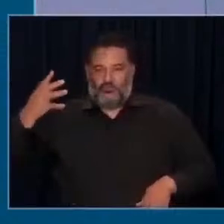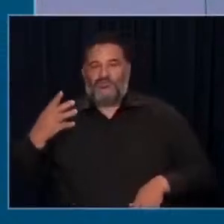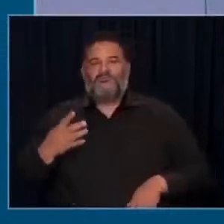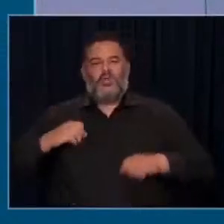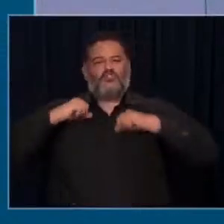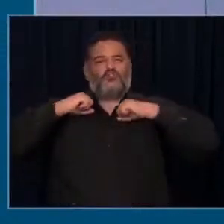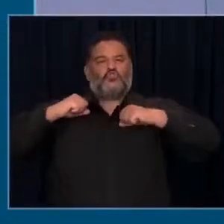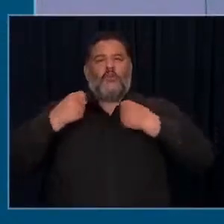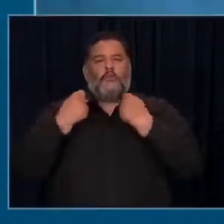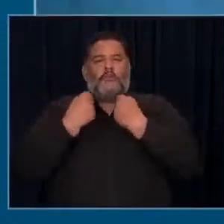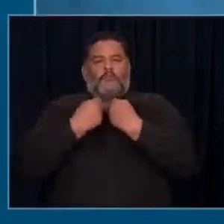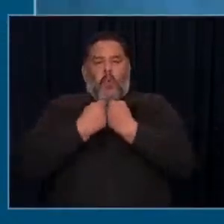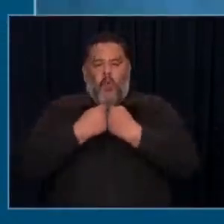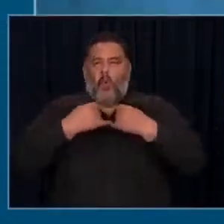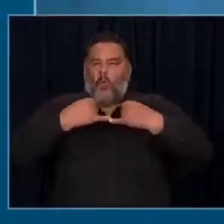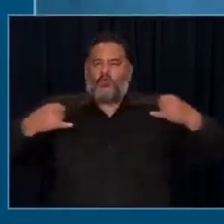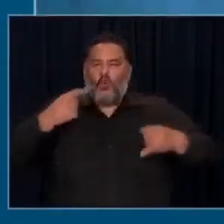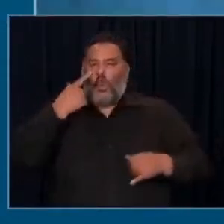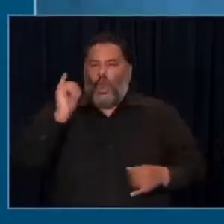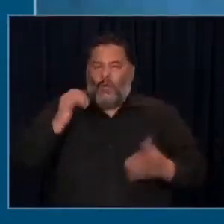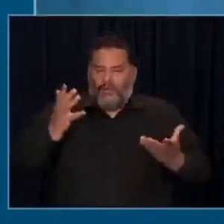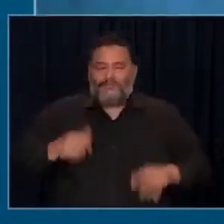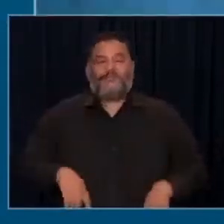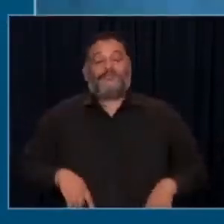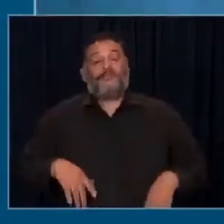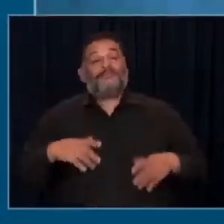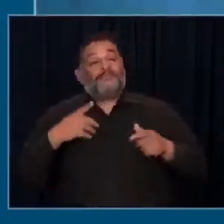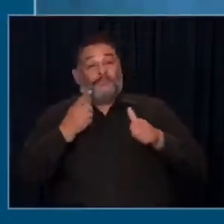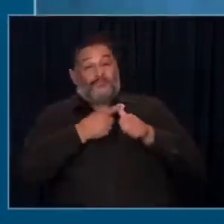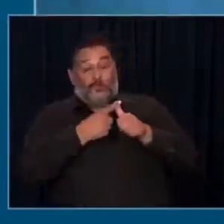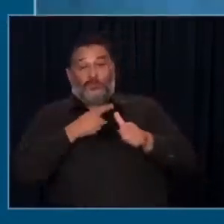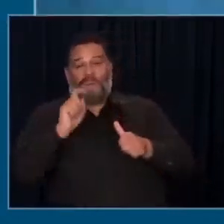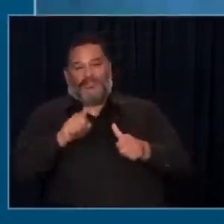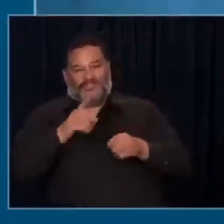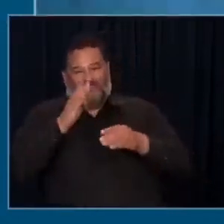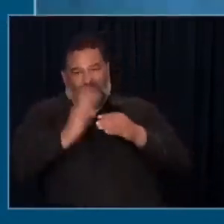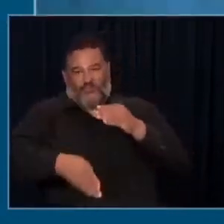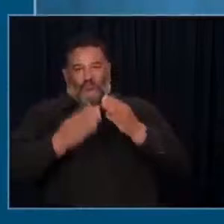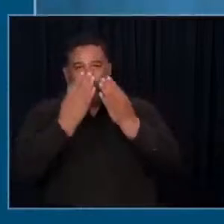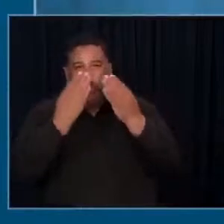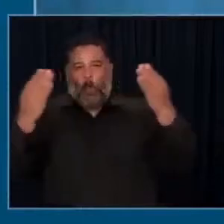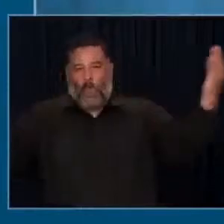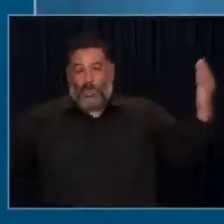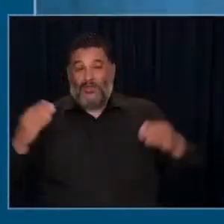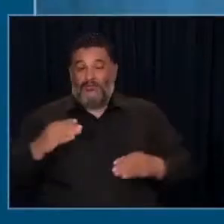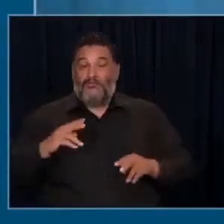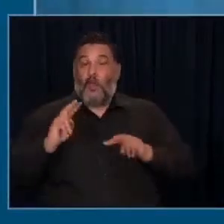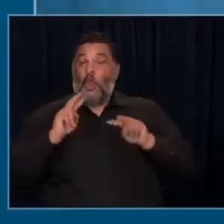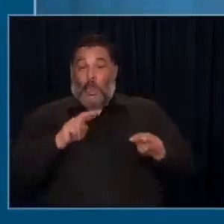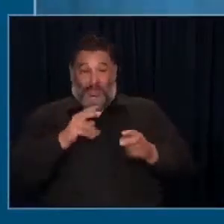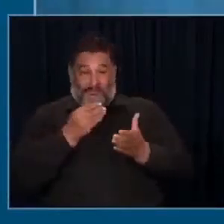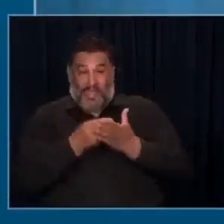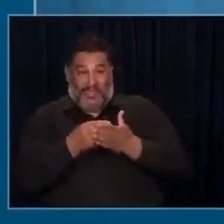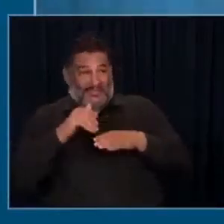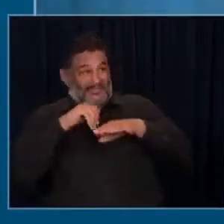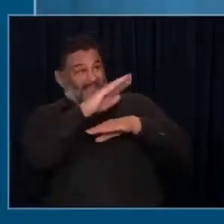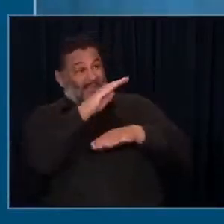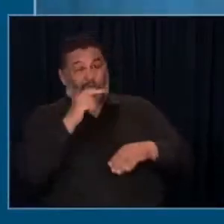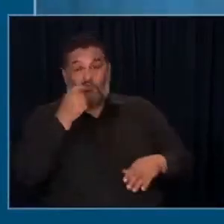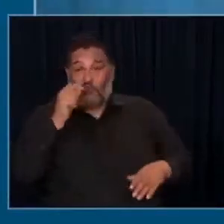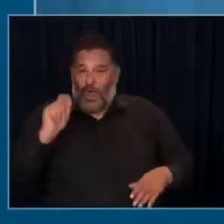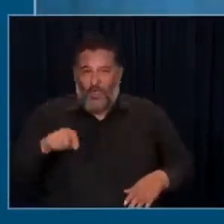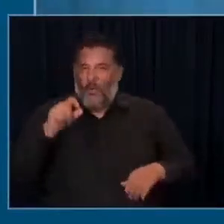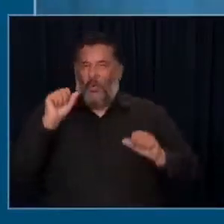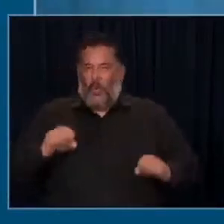like? One is that we need to finish the wall. If we look at the money that was sent over to Ukraine, we could have built the wall